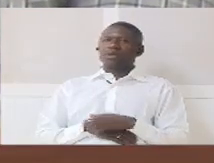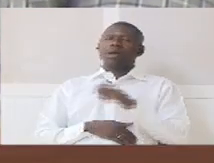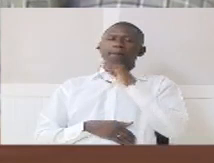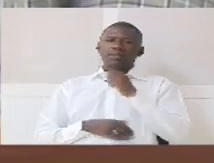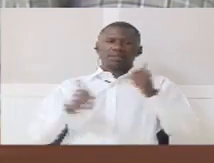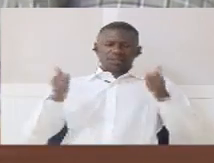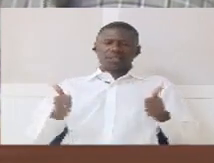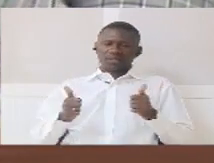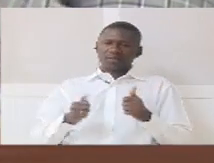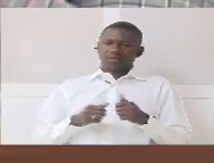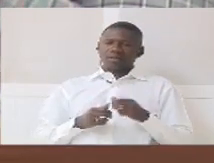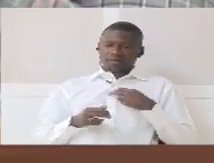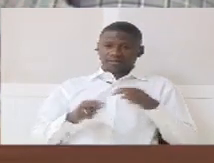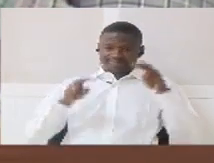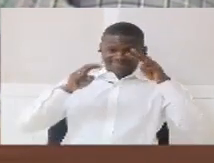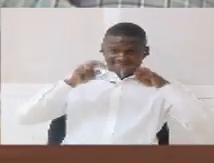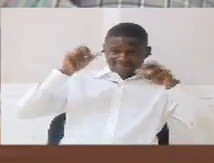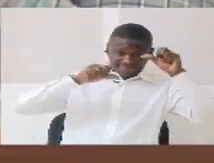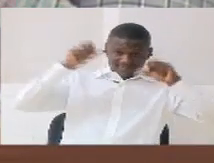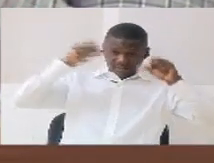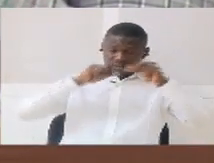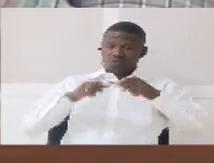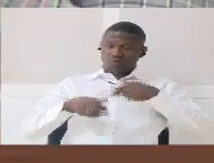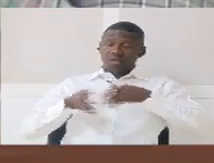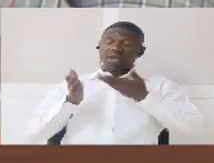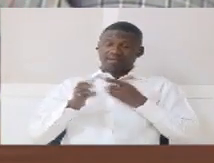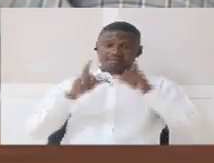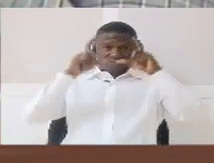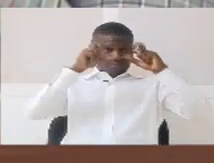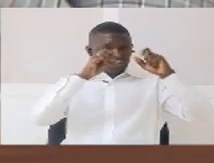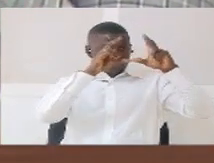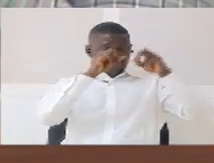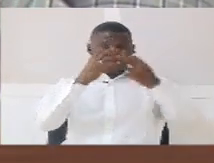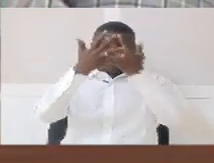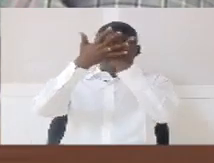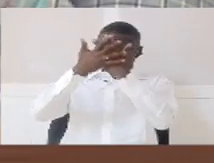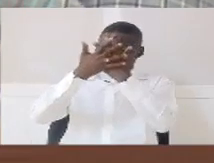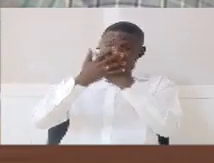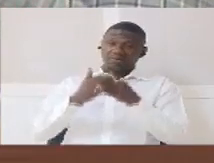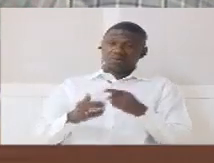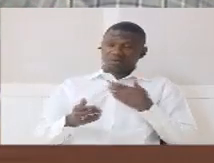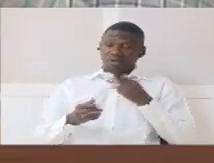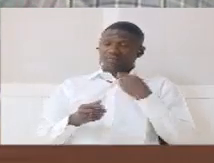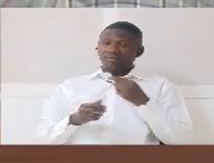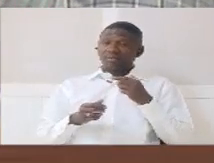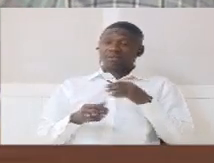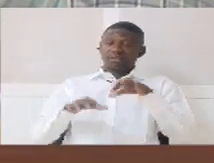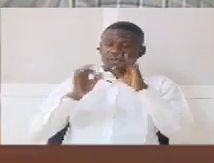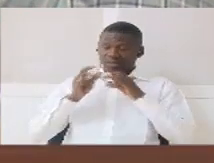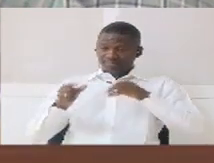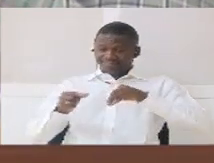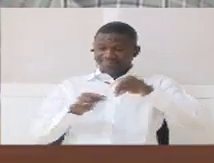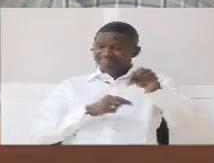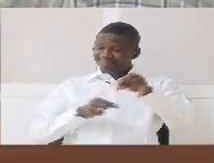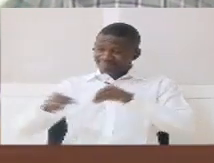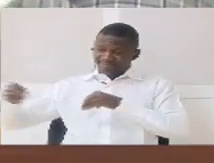investigations, we have taken pictures of the cells. We have taken measurements of the